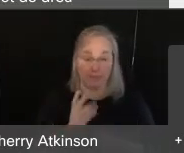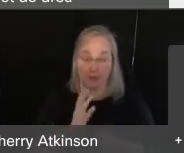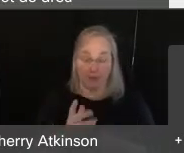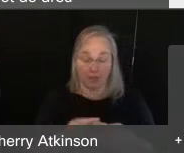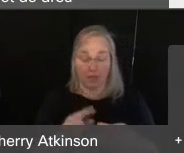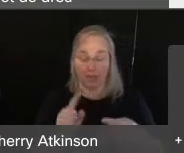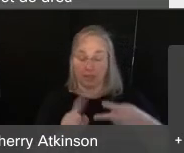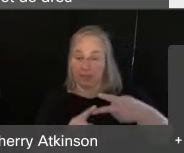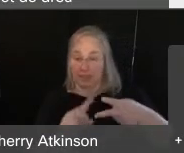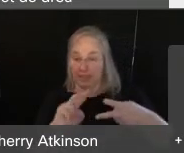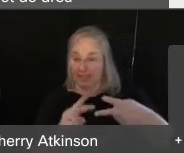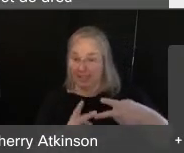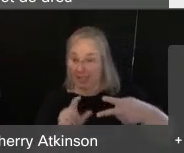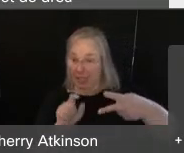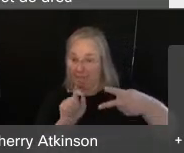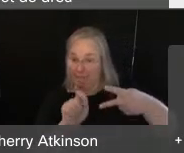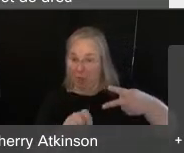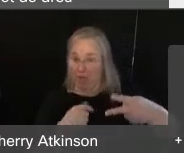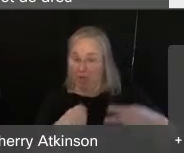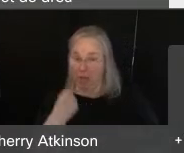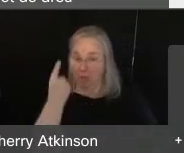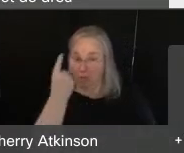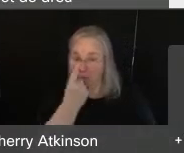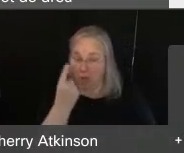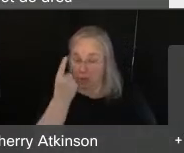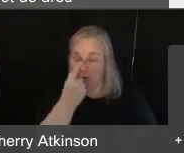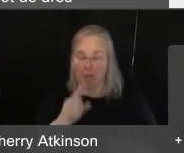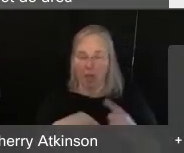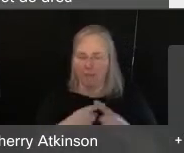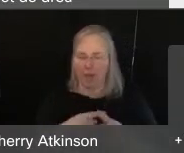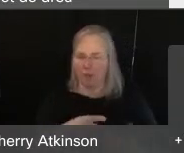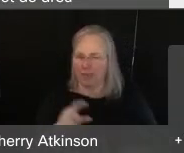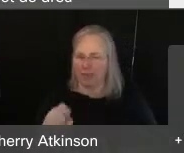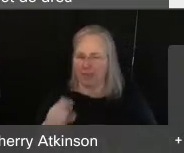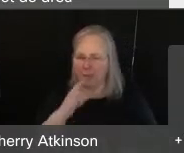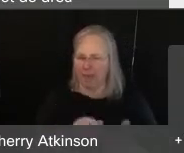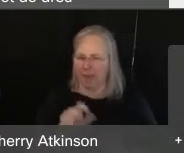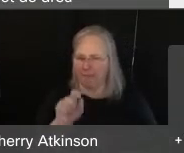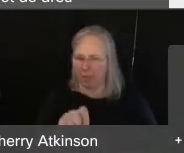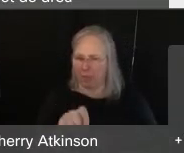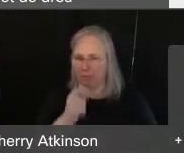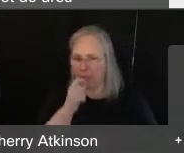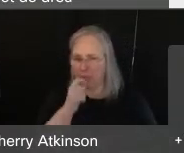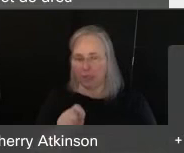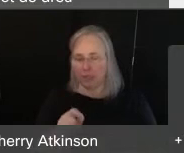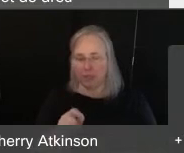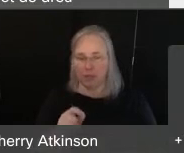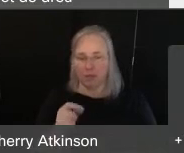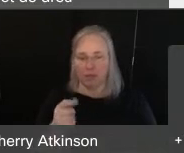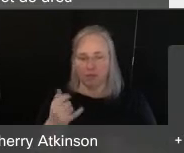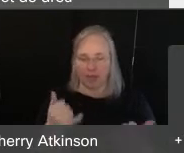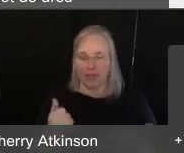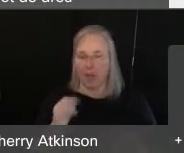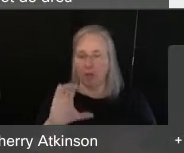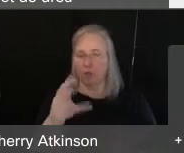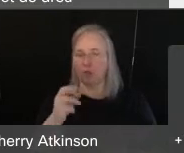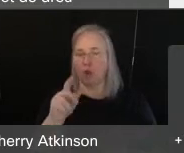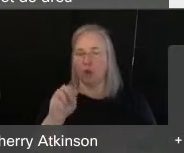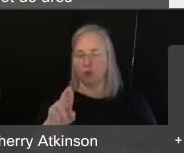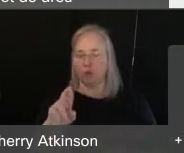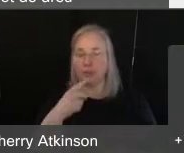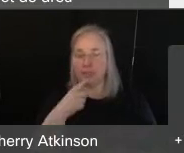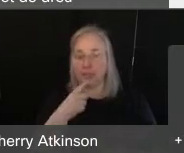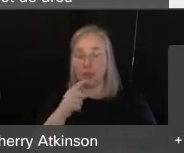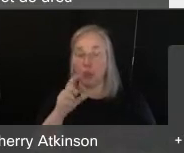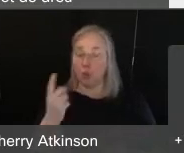bullet, I'm wondering about the need for the bullet. Right now, the charter pretty much says that you can only use it